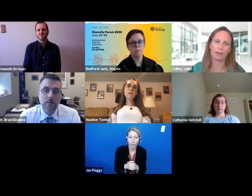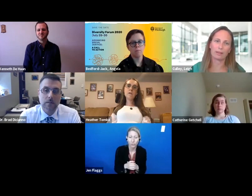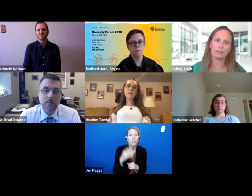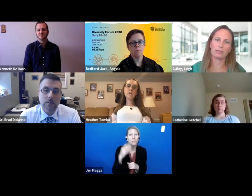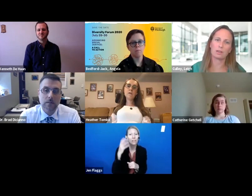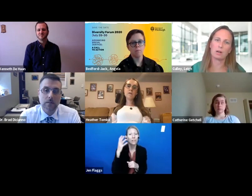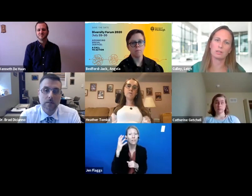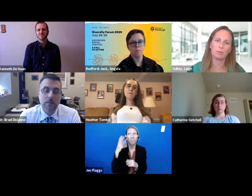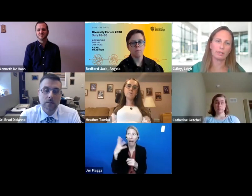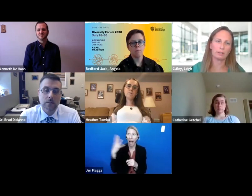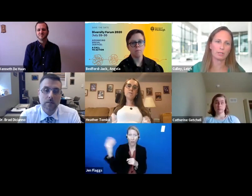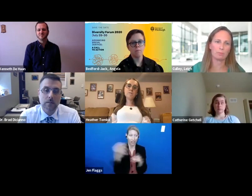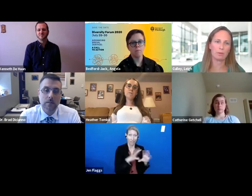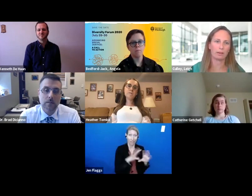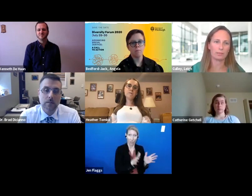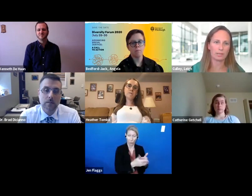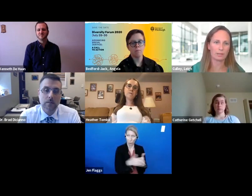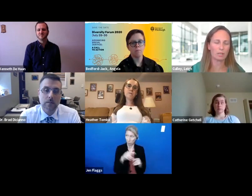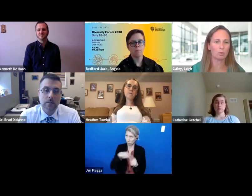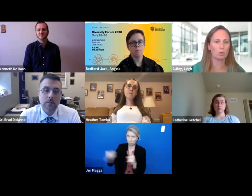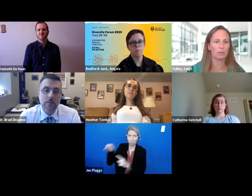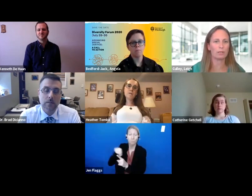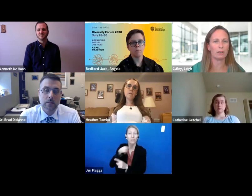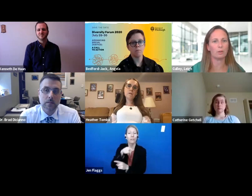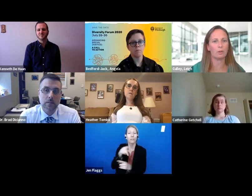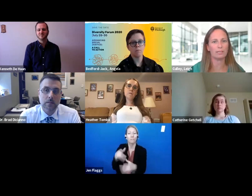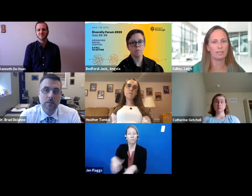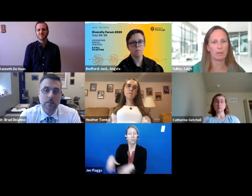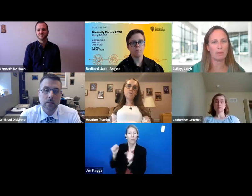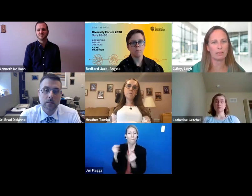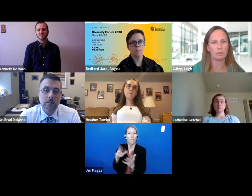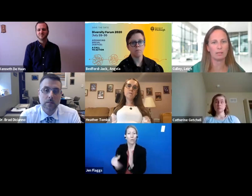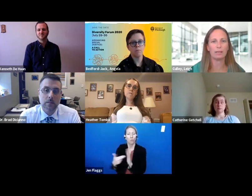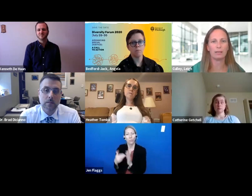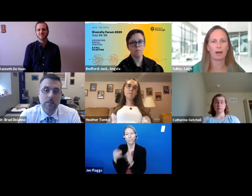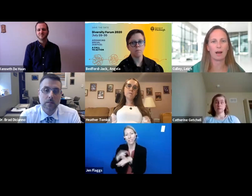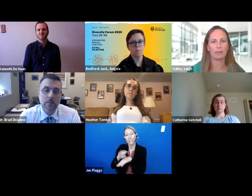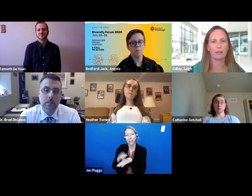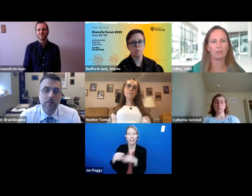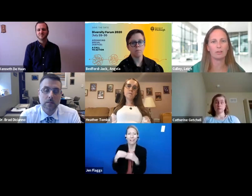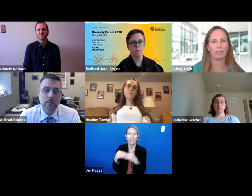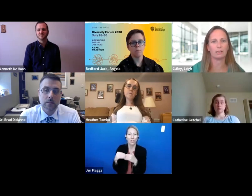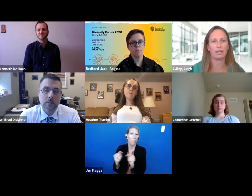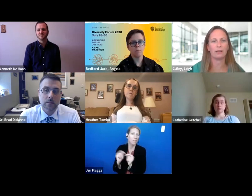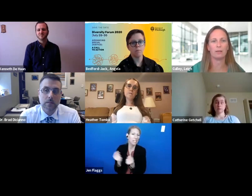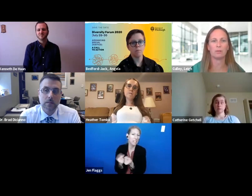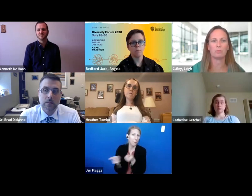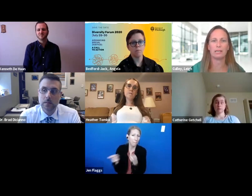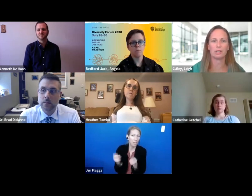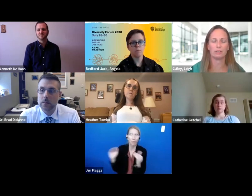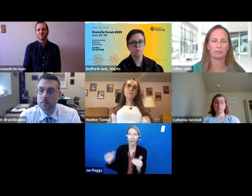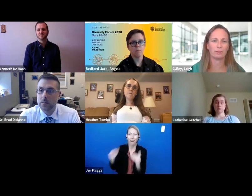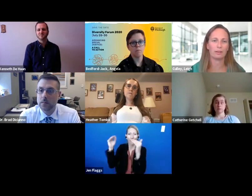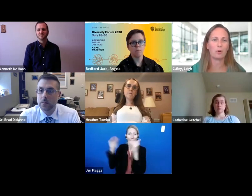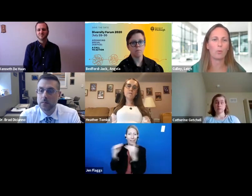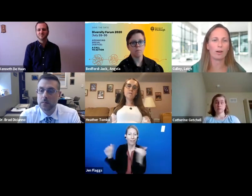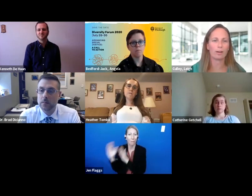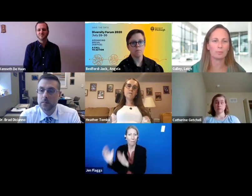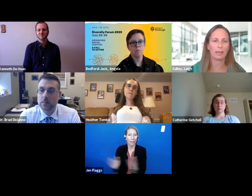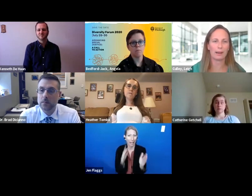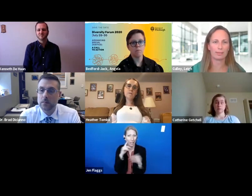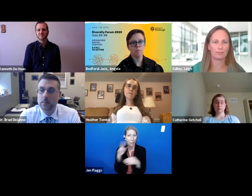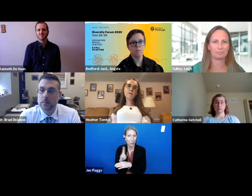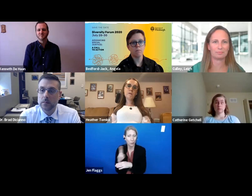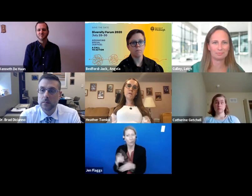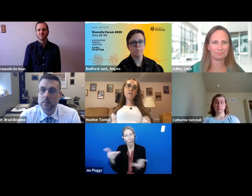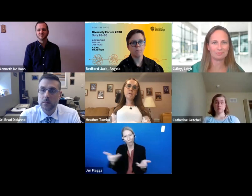classroom, Kenneth takes on multiple leadership and consulting roles, including team management and high-level planning and implementation.